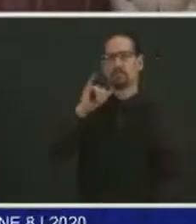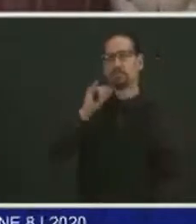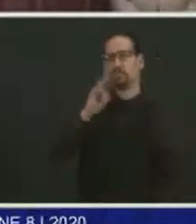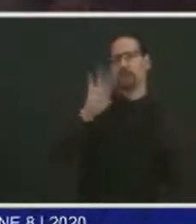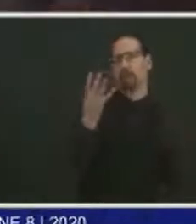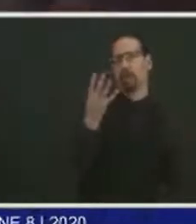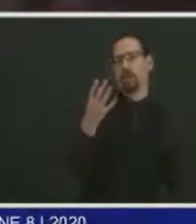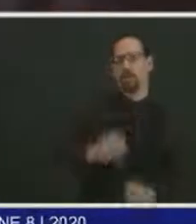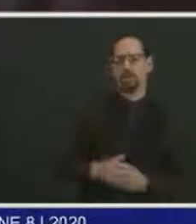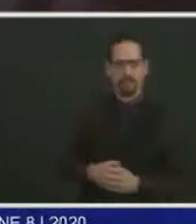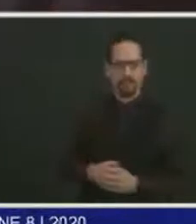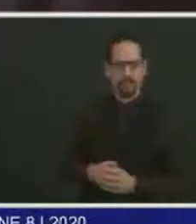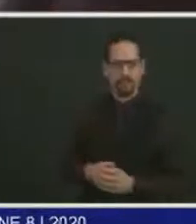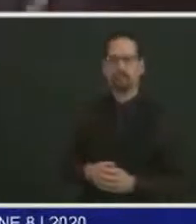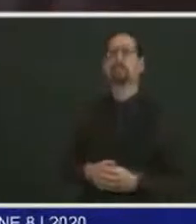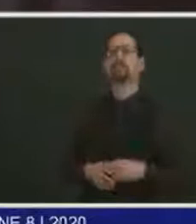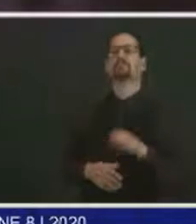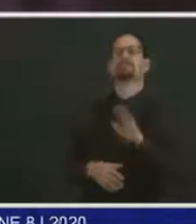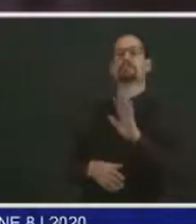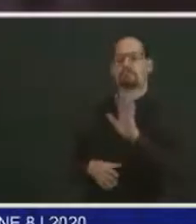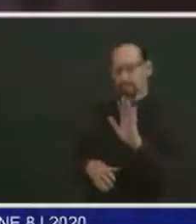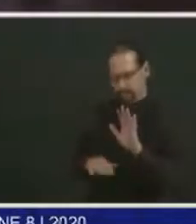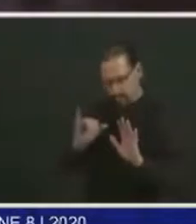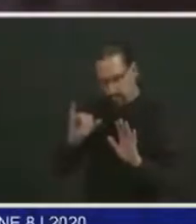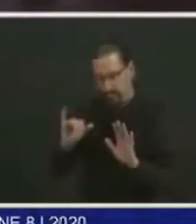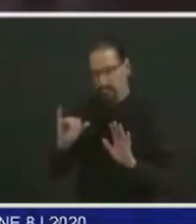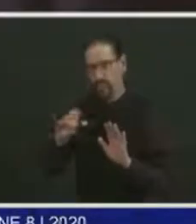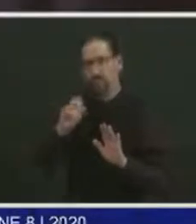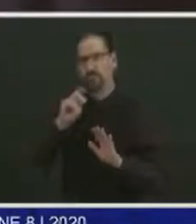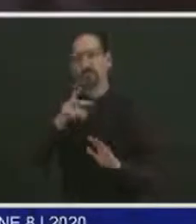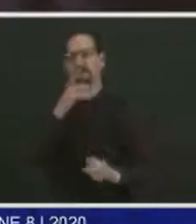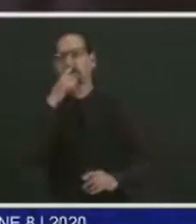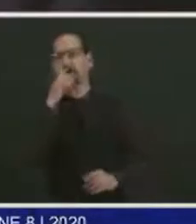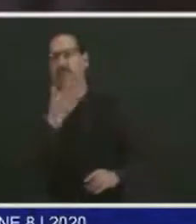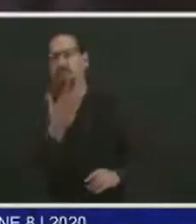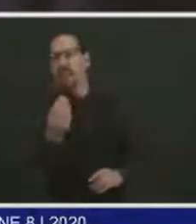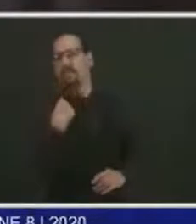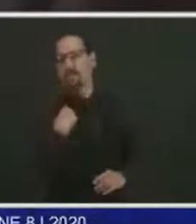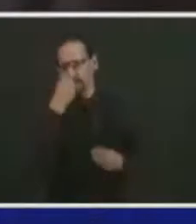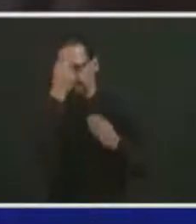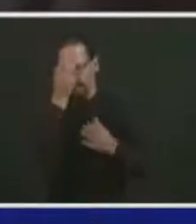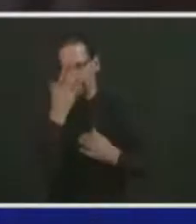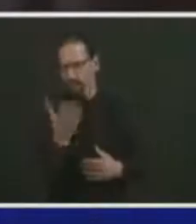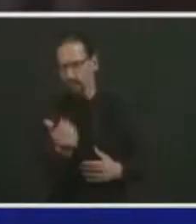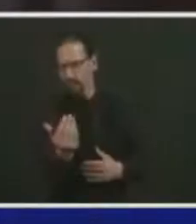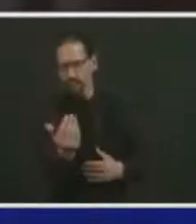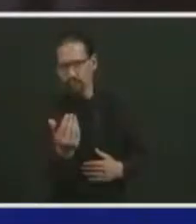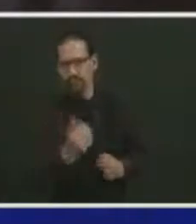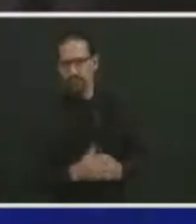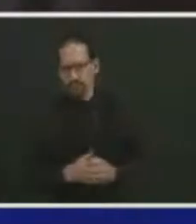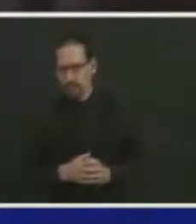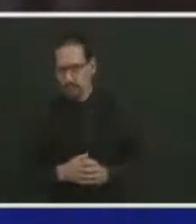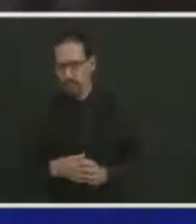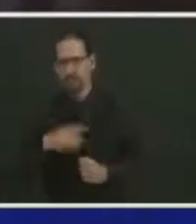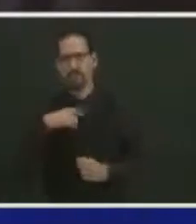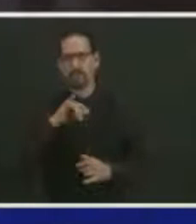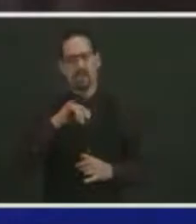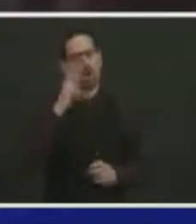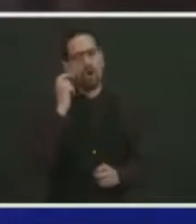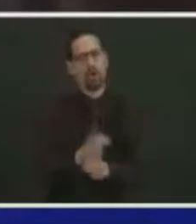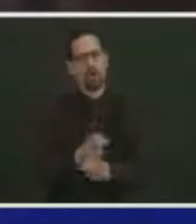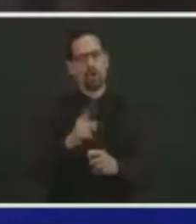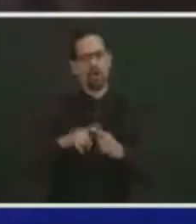listen, yes, happy, get me the information. This is a super tough call. Here's the deal with